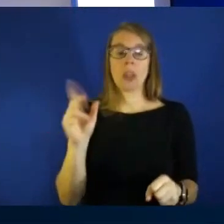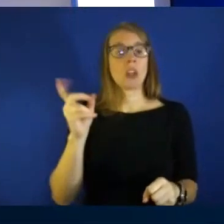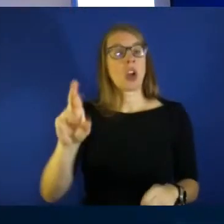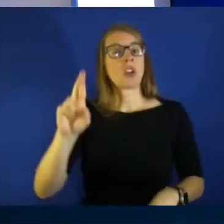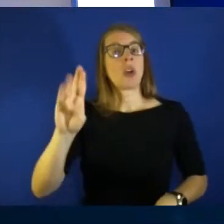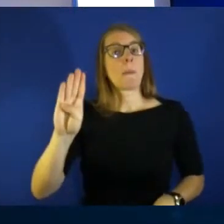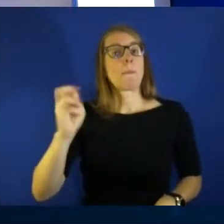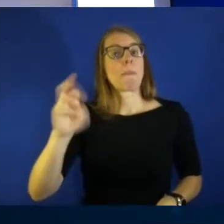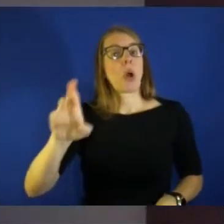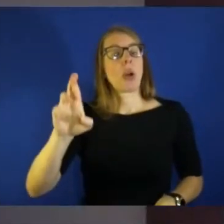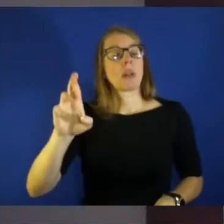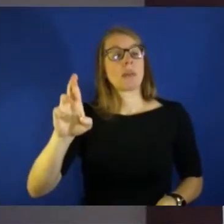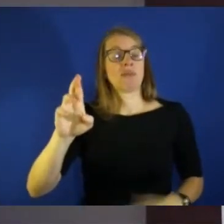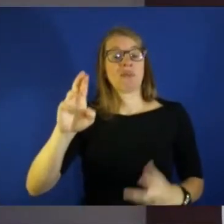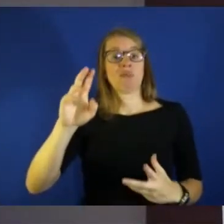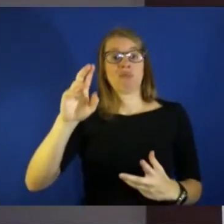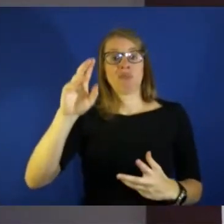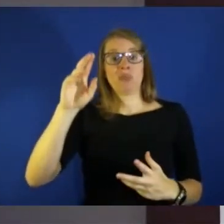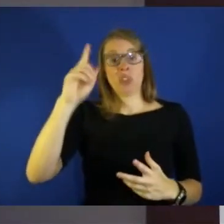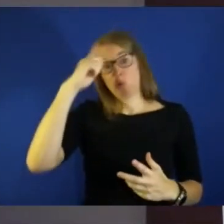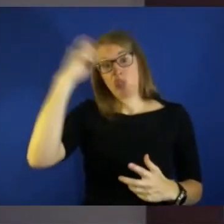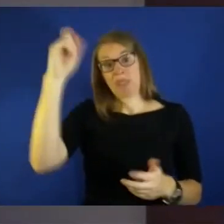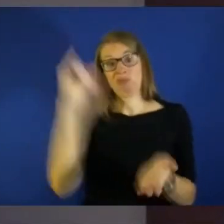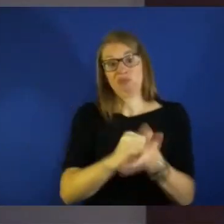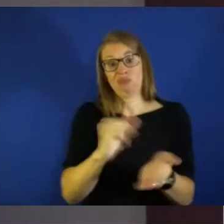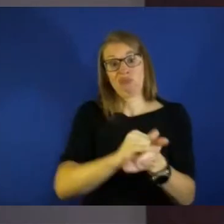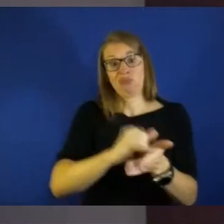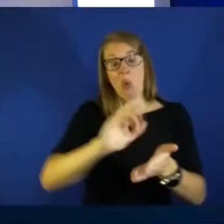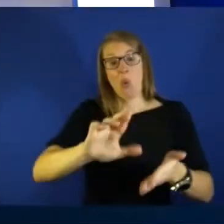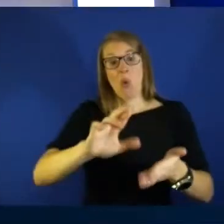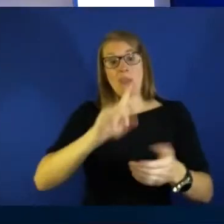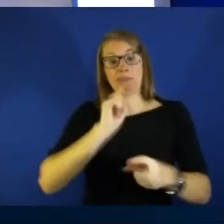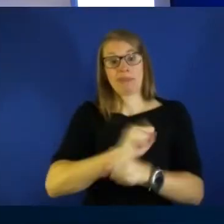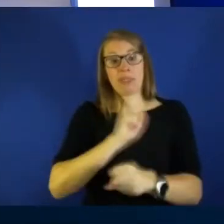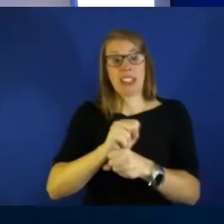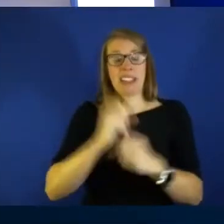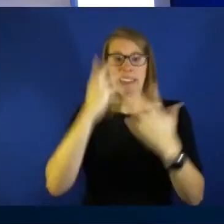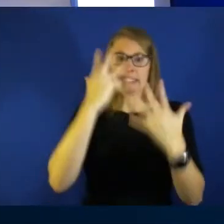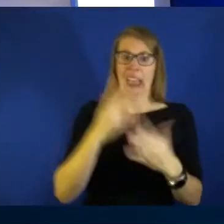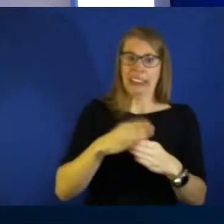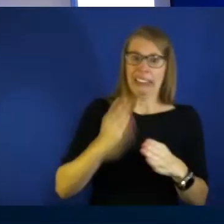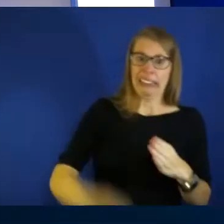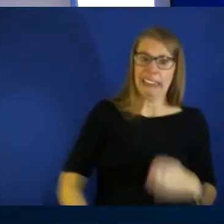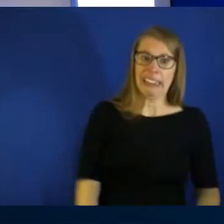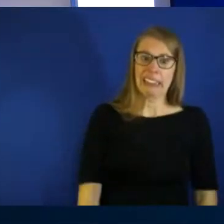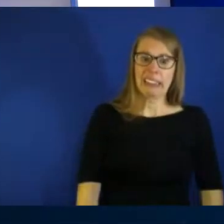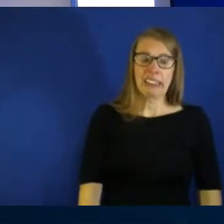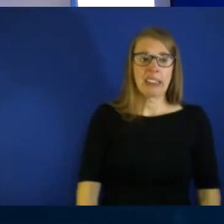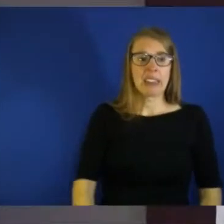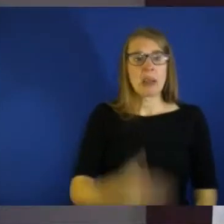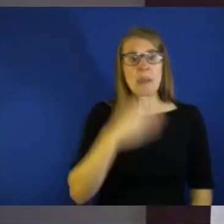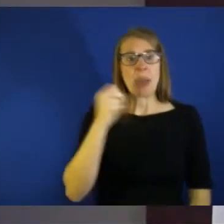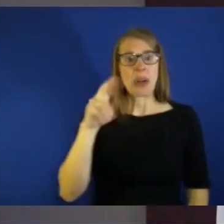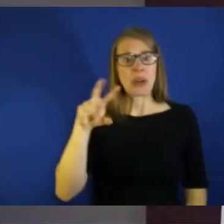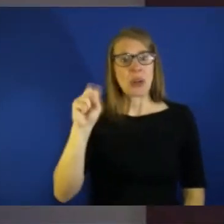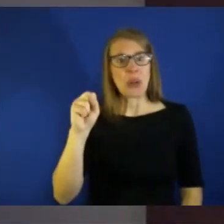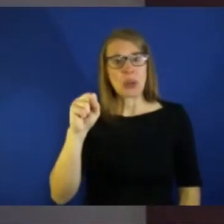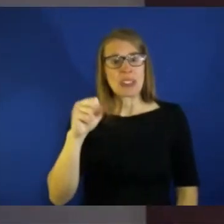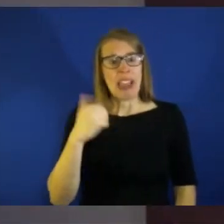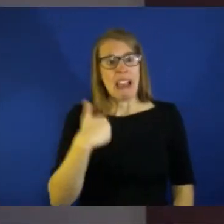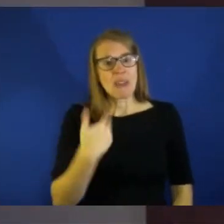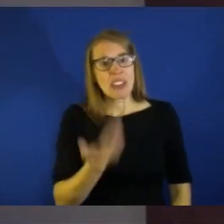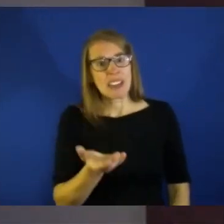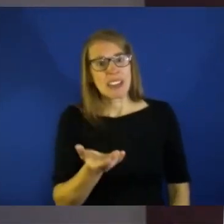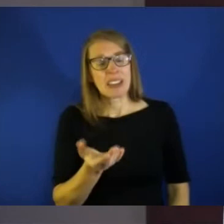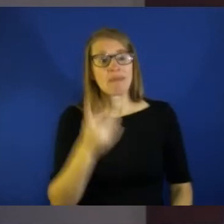reality? It's a kind of a sad way to end. Sorry. Please say you have better news. No. I mean, I kind of